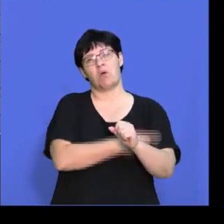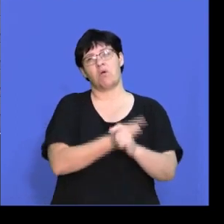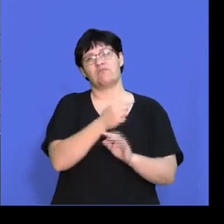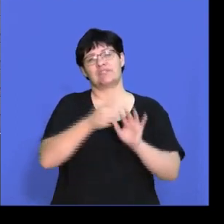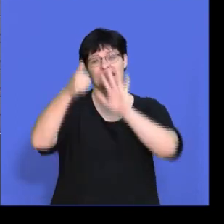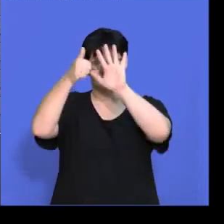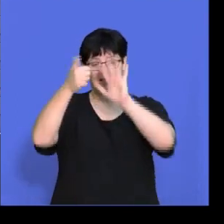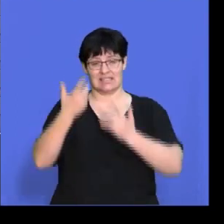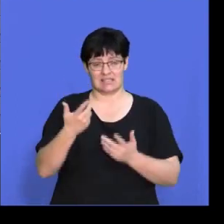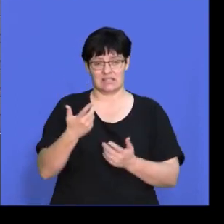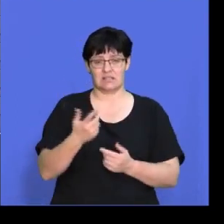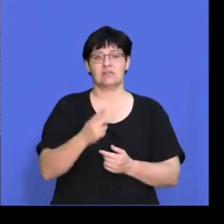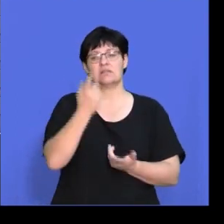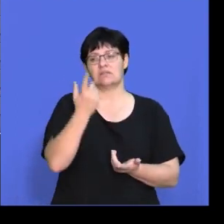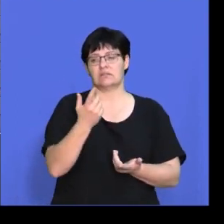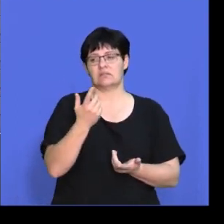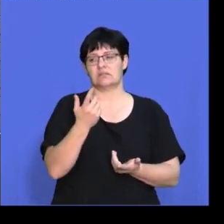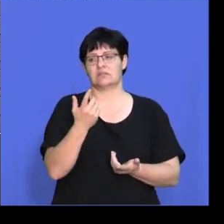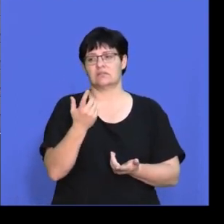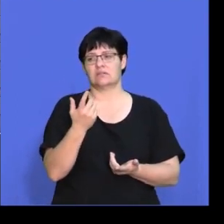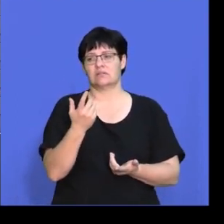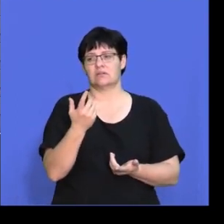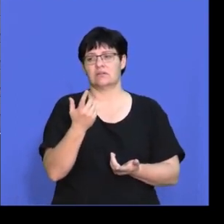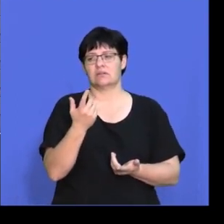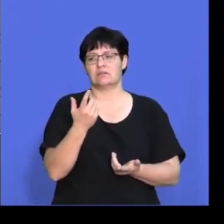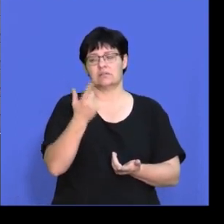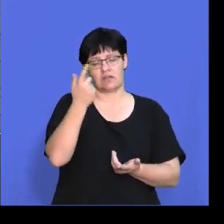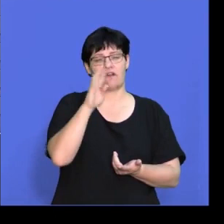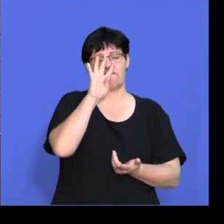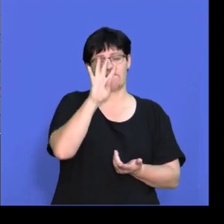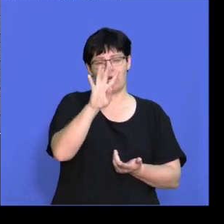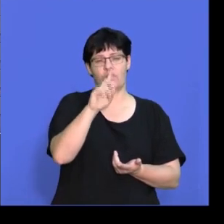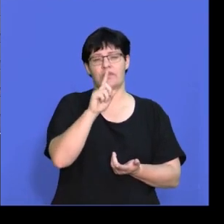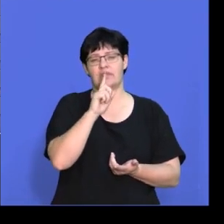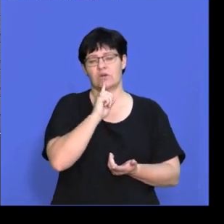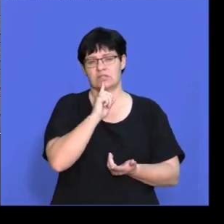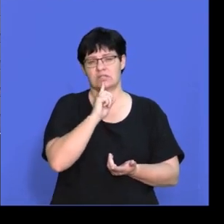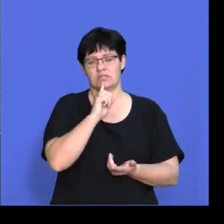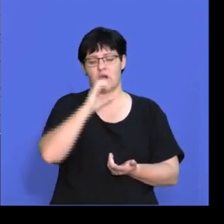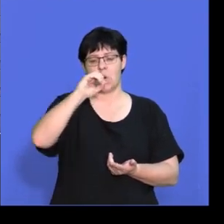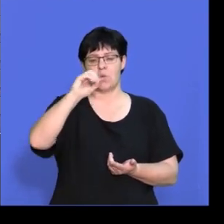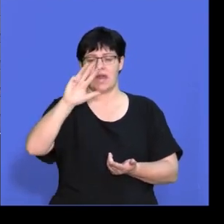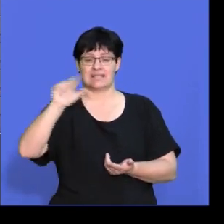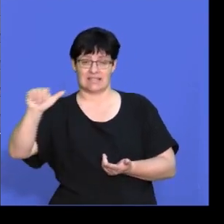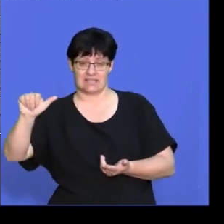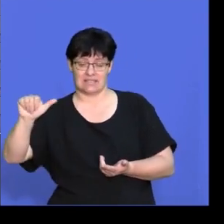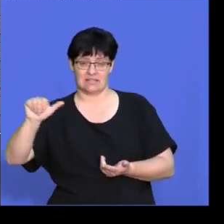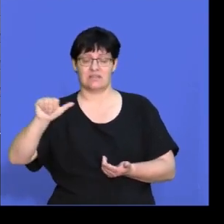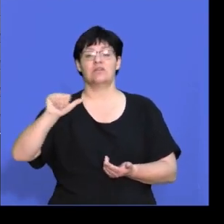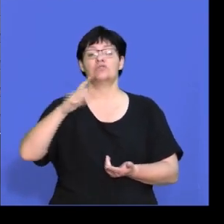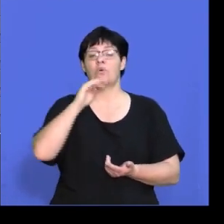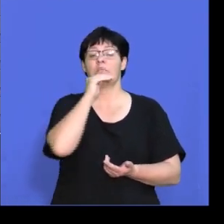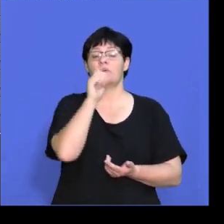power of 6, which is going to be the 1,024 times 4, that takes us to